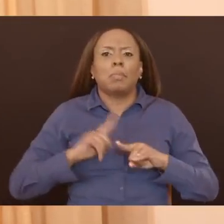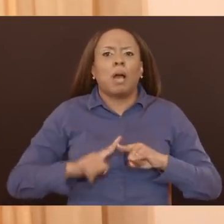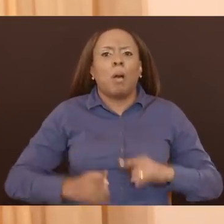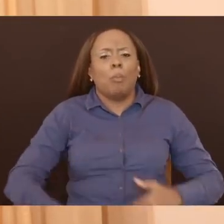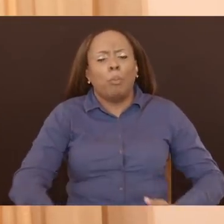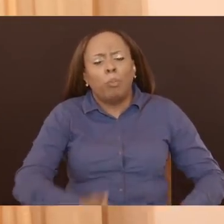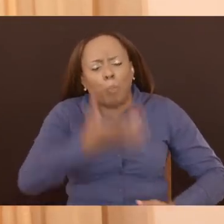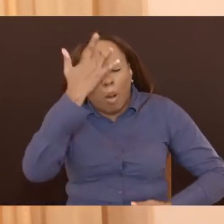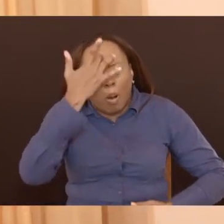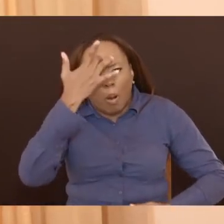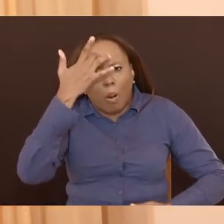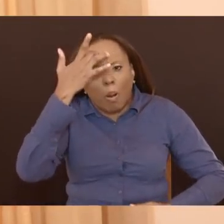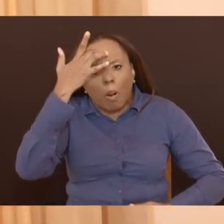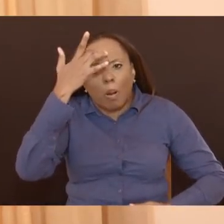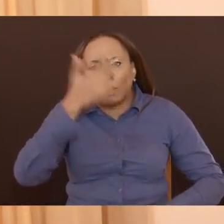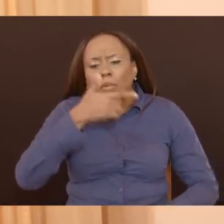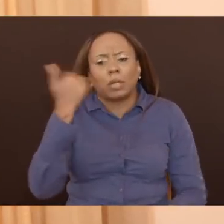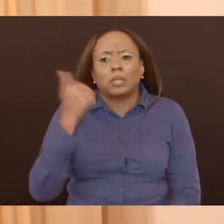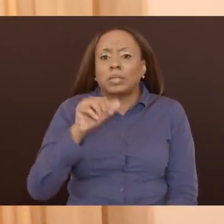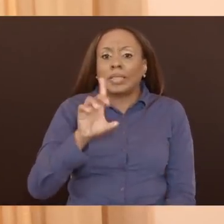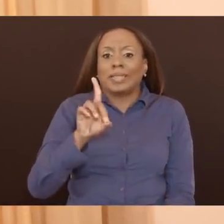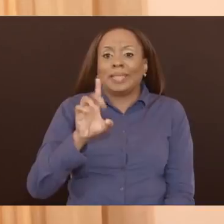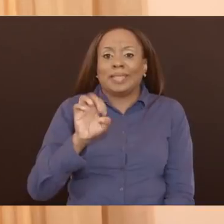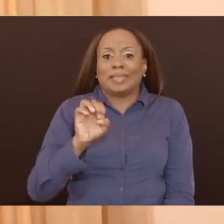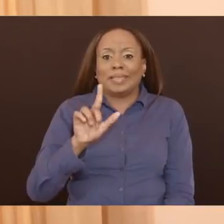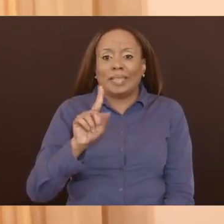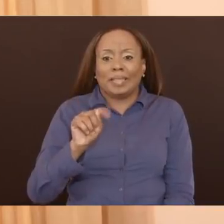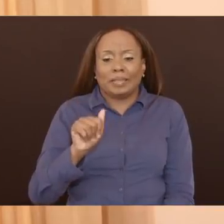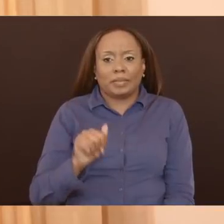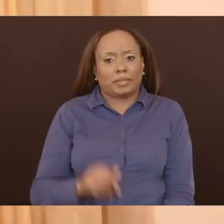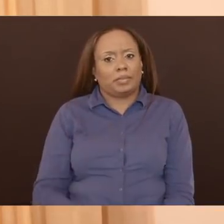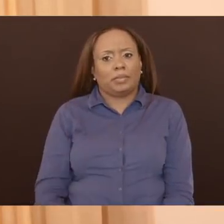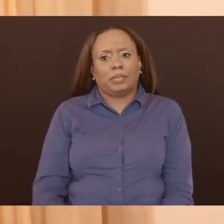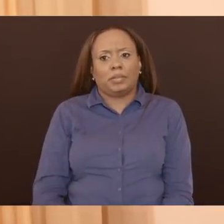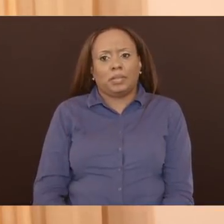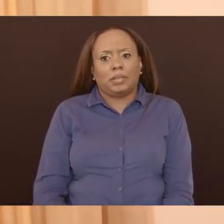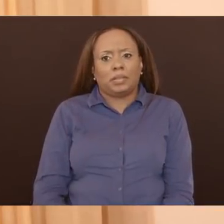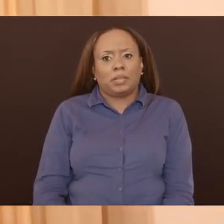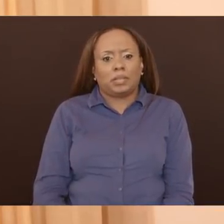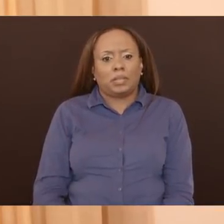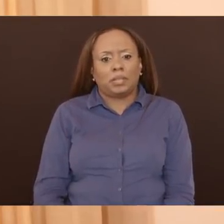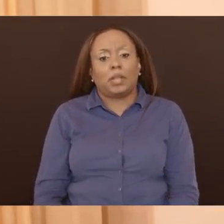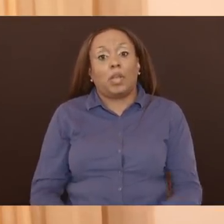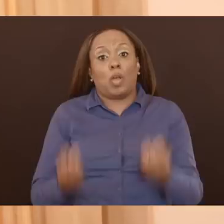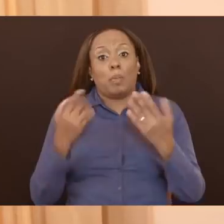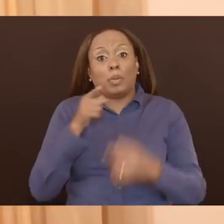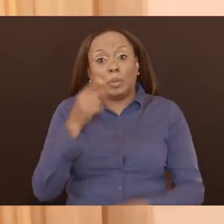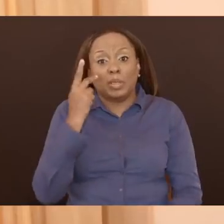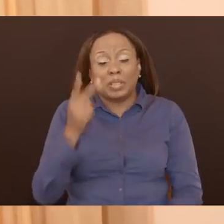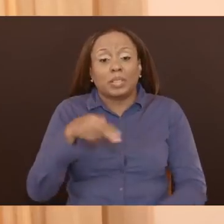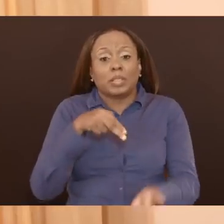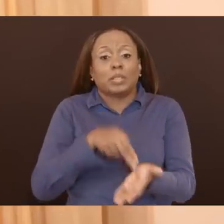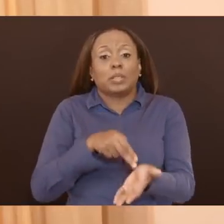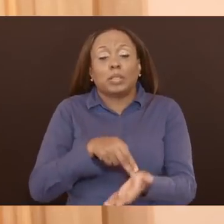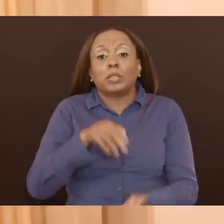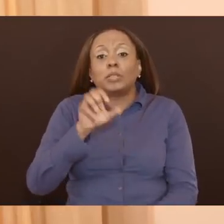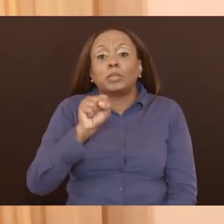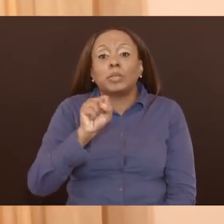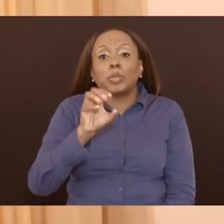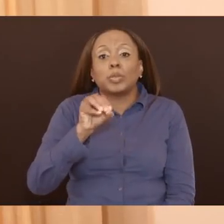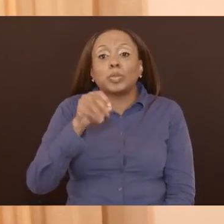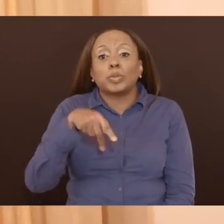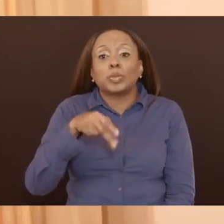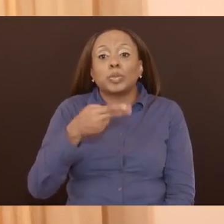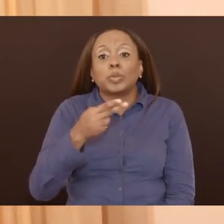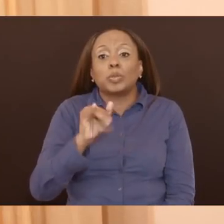down by the Delta variant. How many of you have seen the nurse Sophie, who was on television and social media? Tell